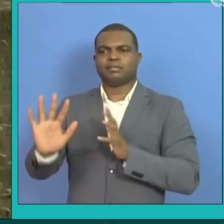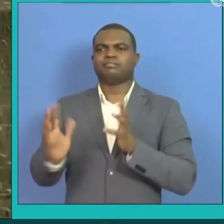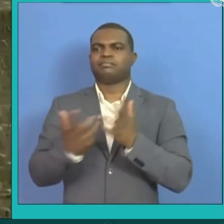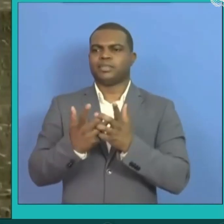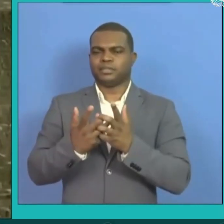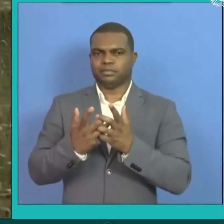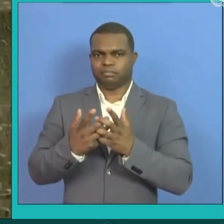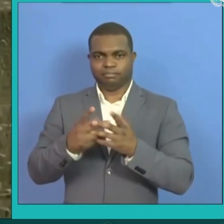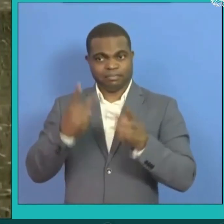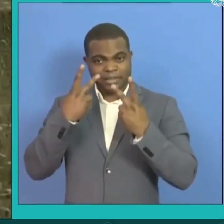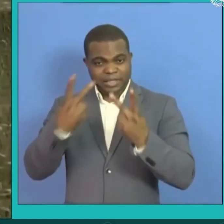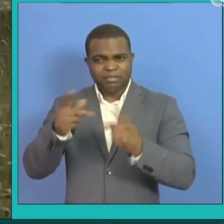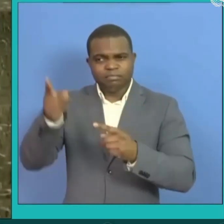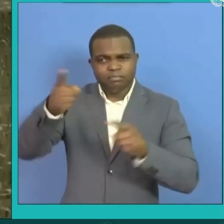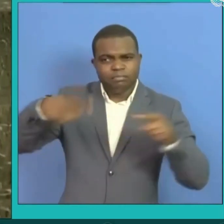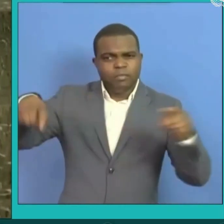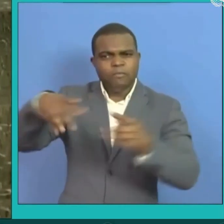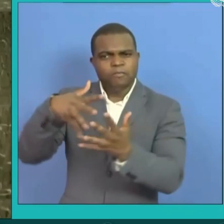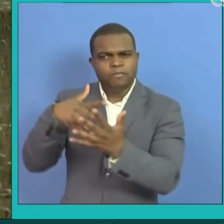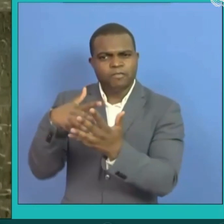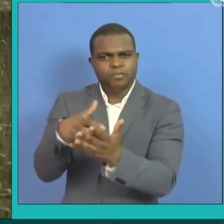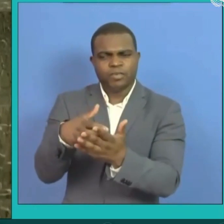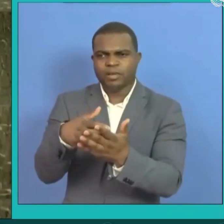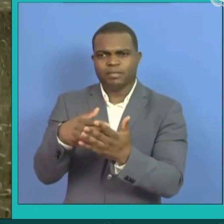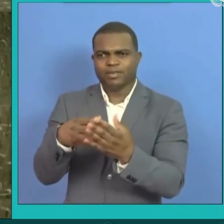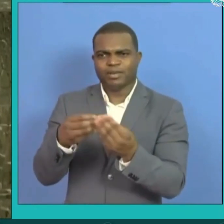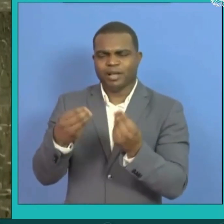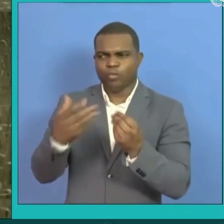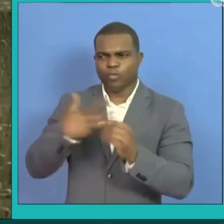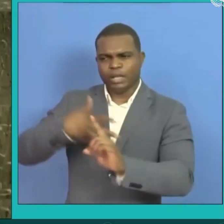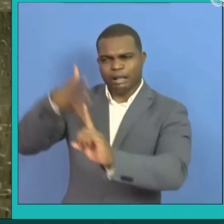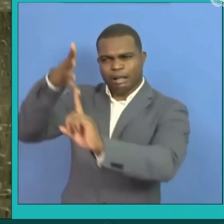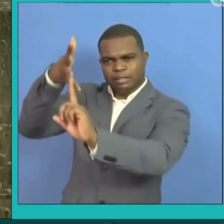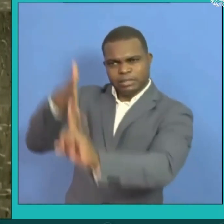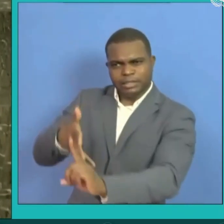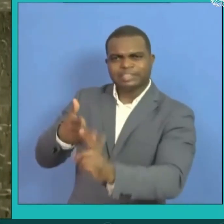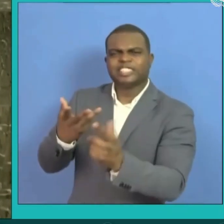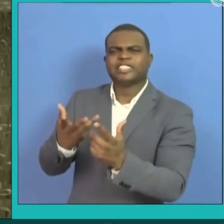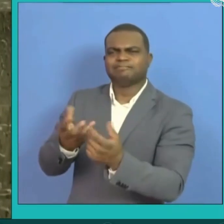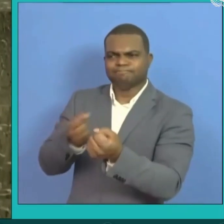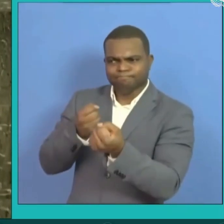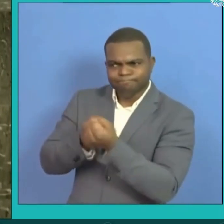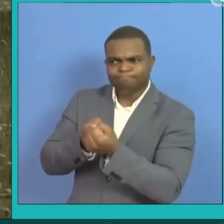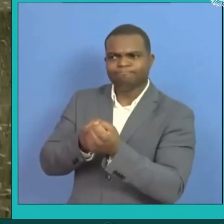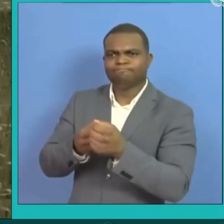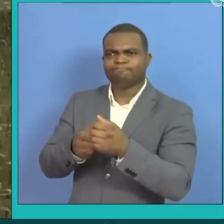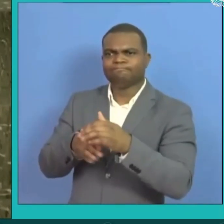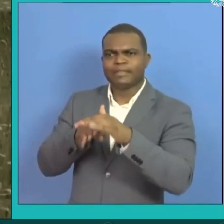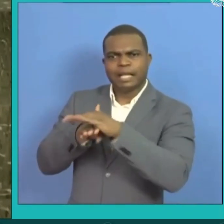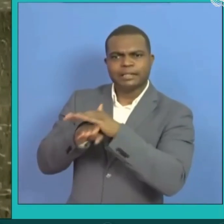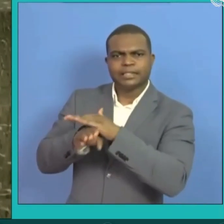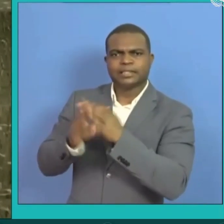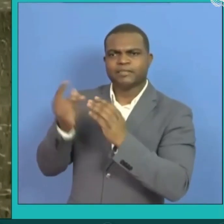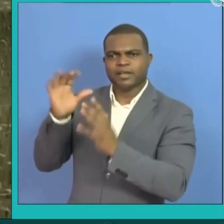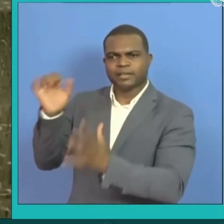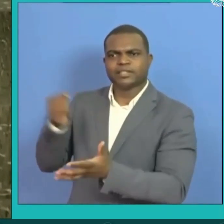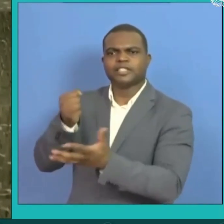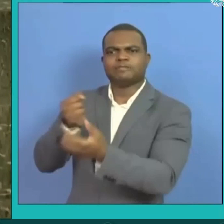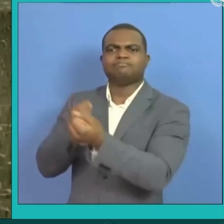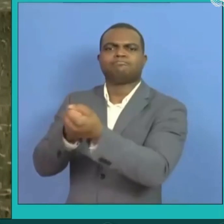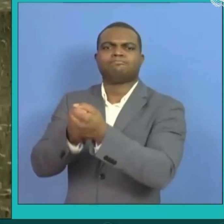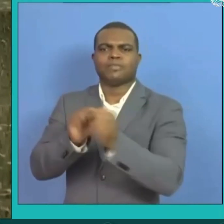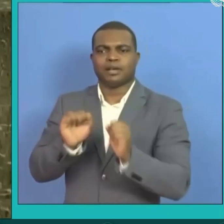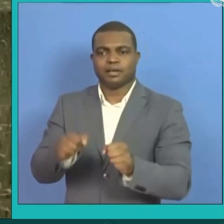multidimensional vulnerability index and the Bridgetown Initiative can lend support to the scaling up of disaster risk